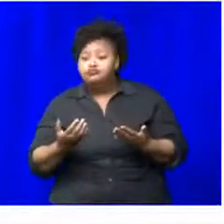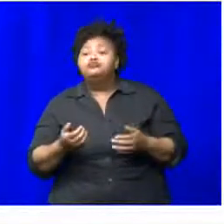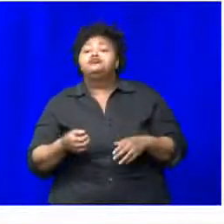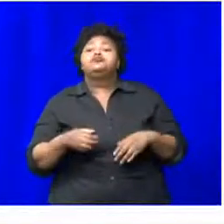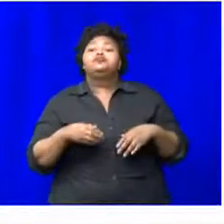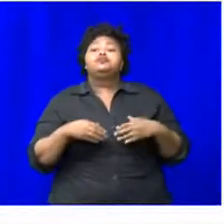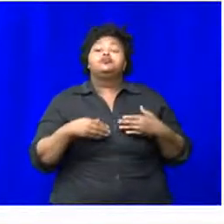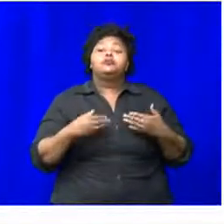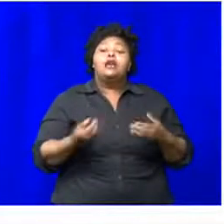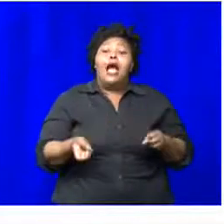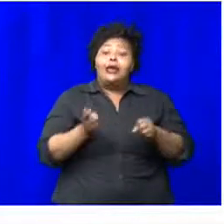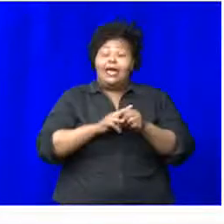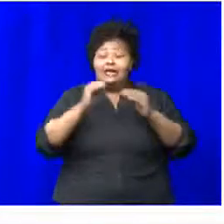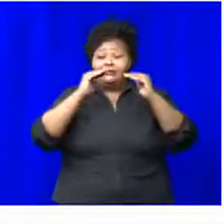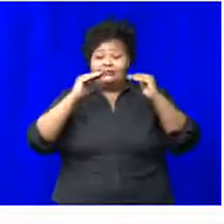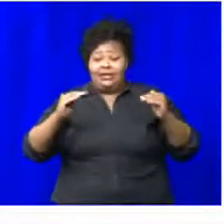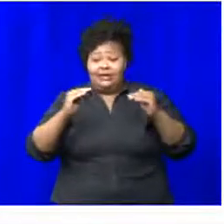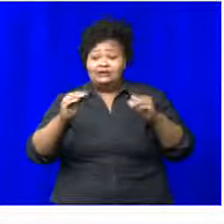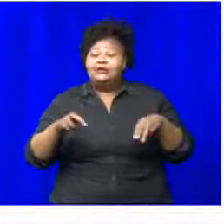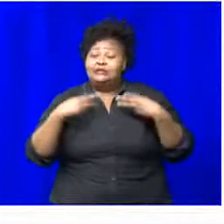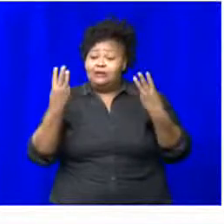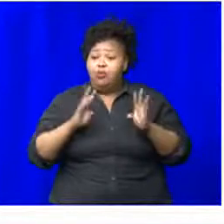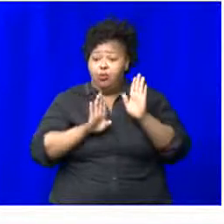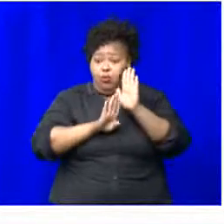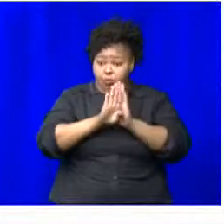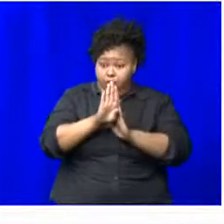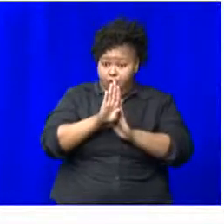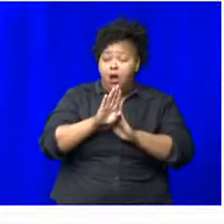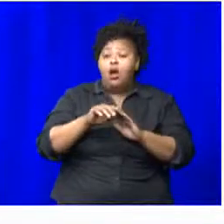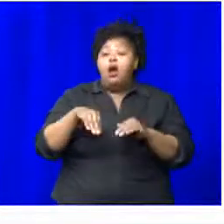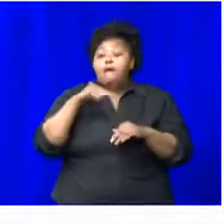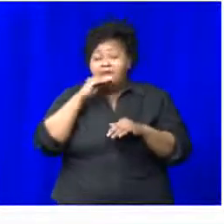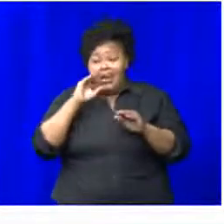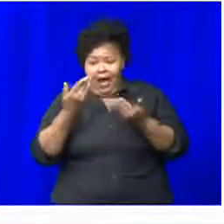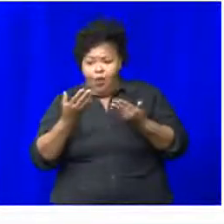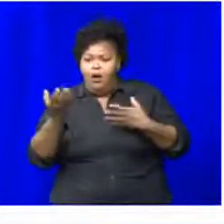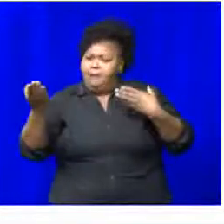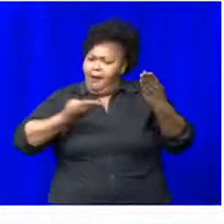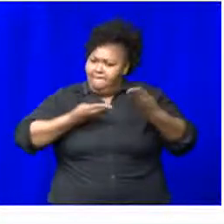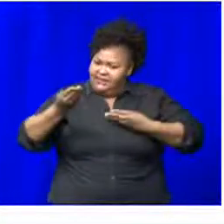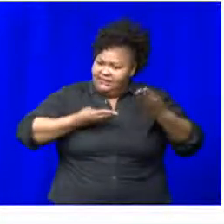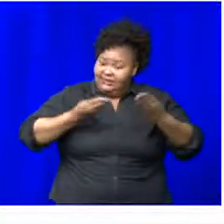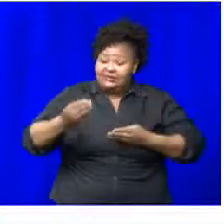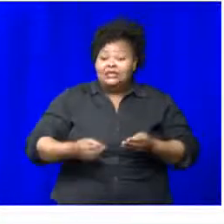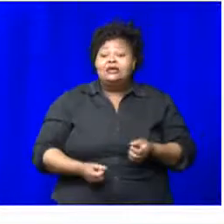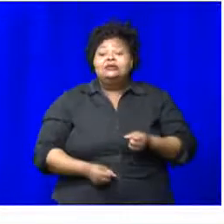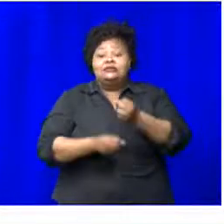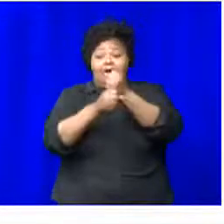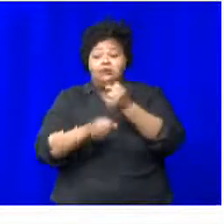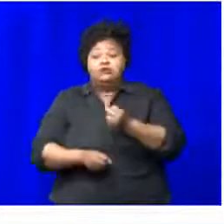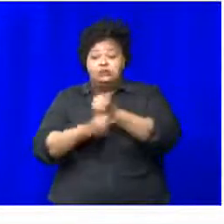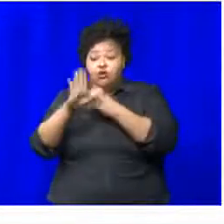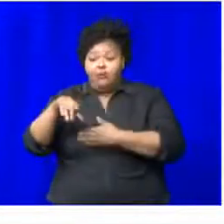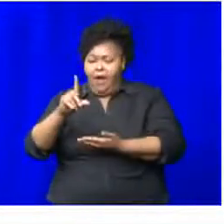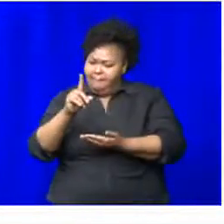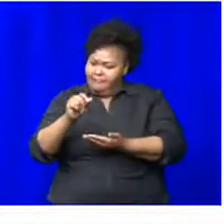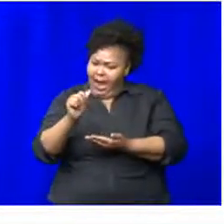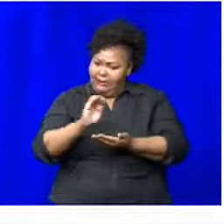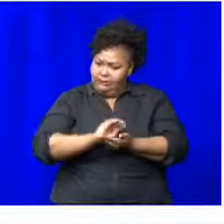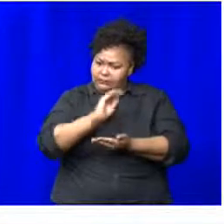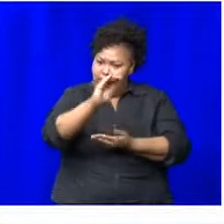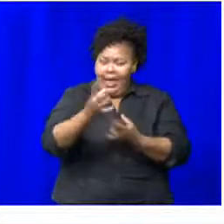our people than supporting entrepreneurship and supporting people who dare to start their own